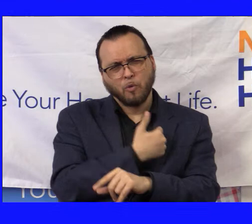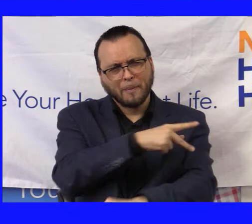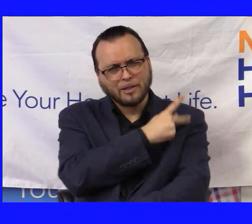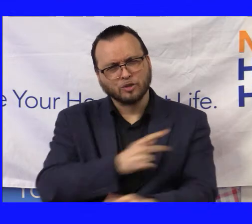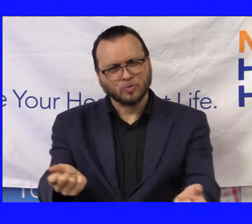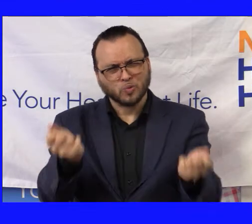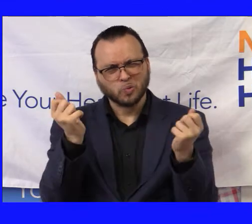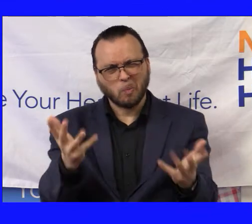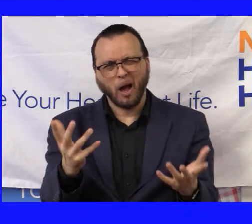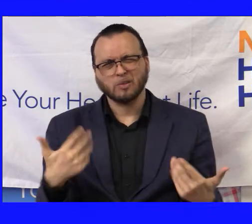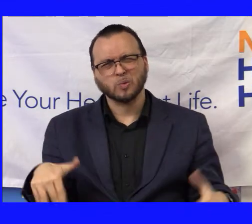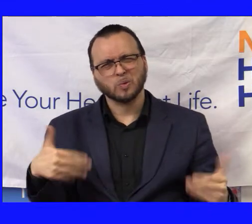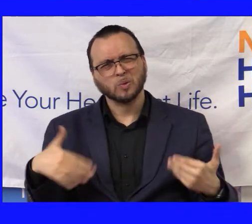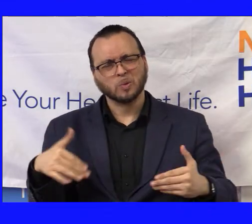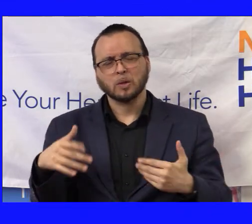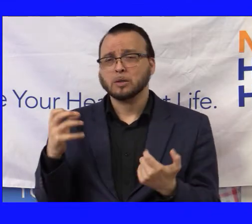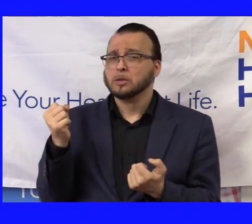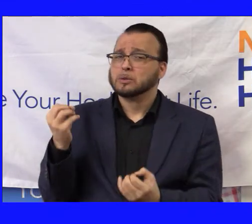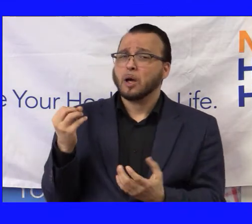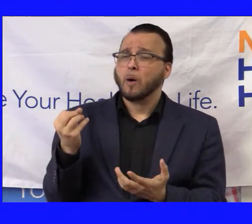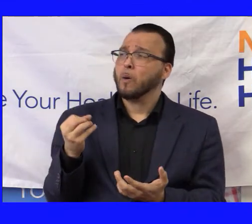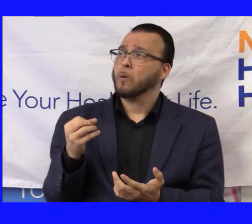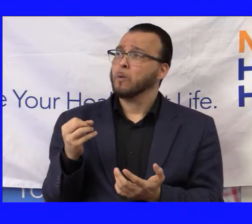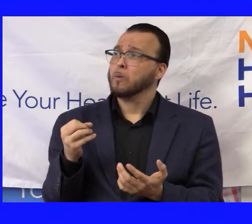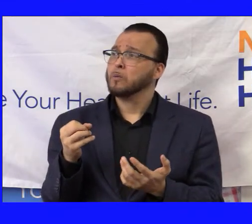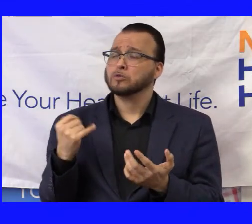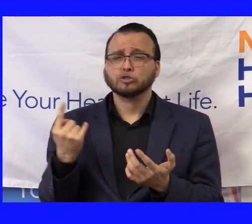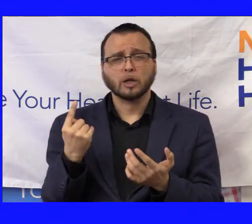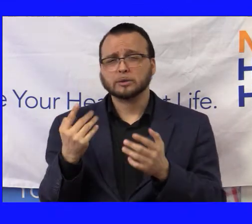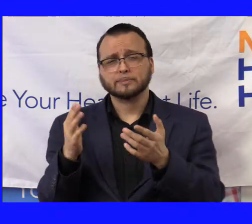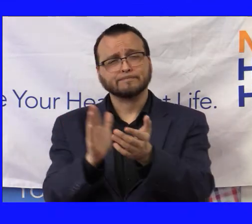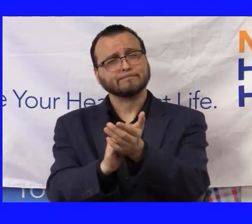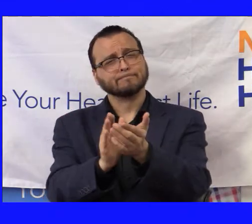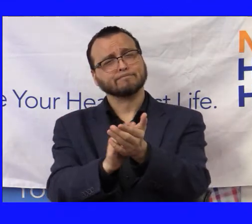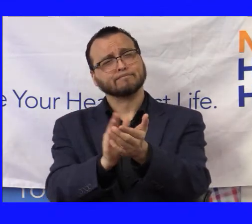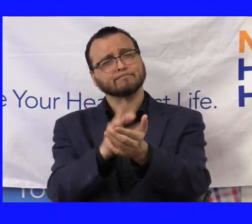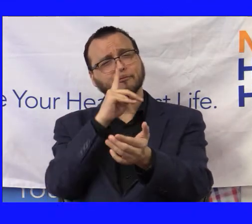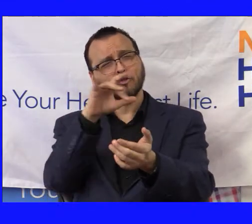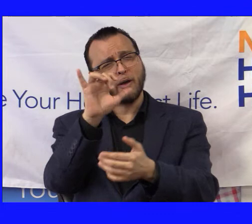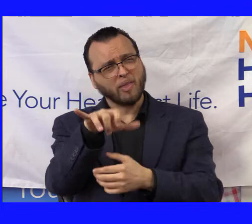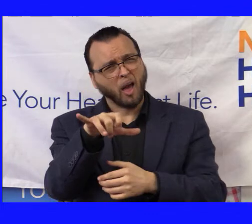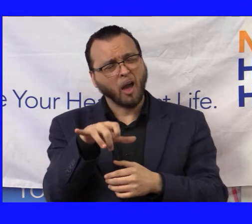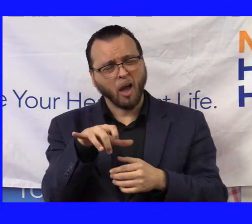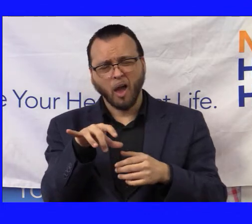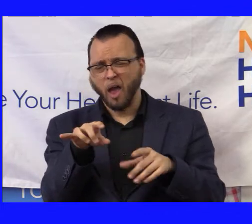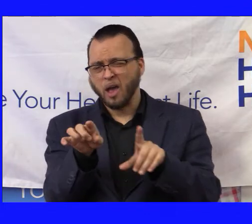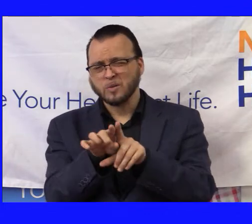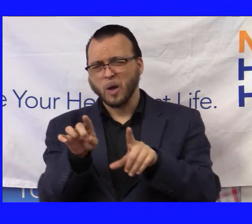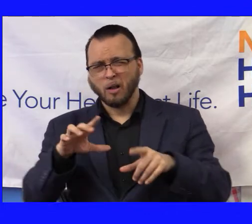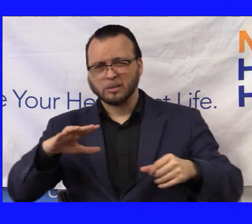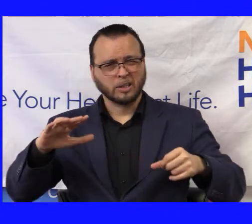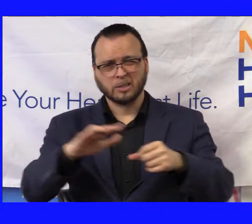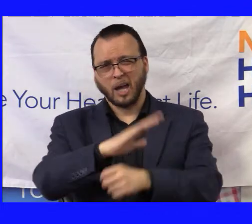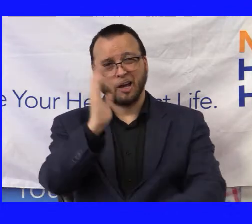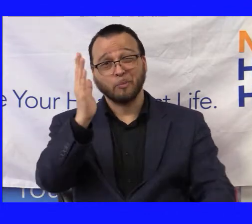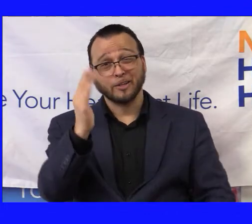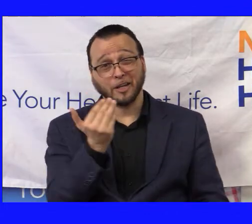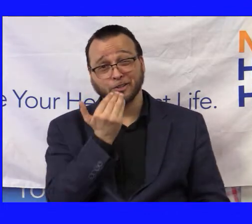much. So just kudos on that as well as the entire presentation. Thank